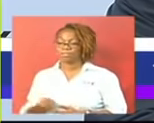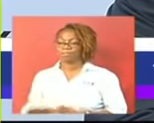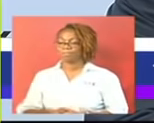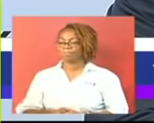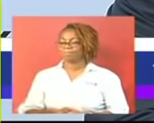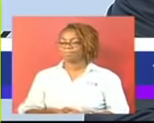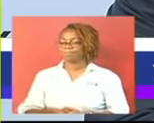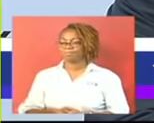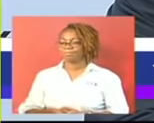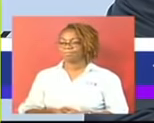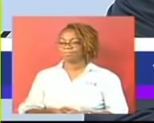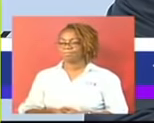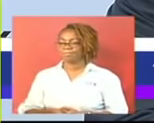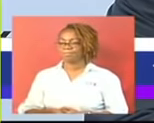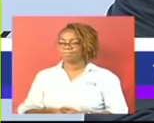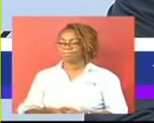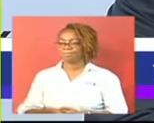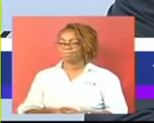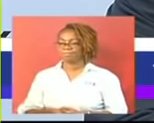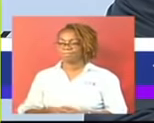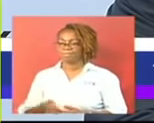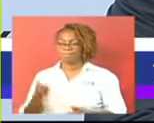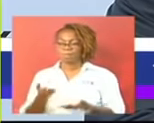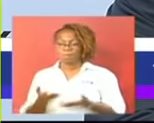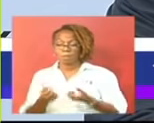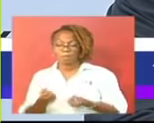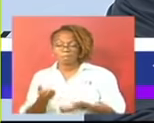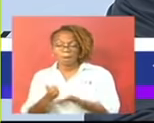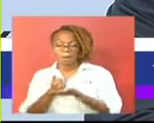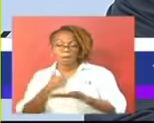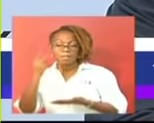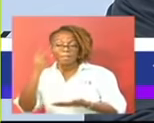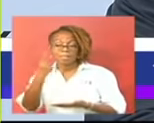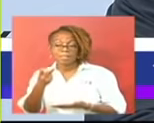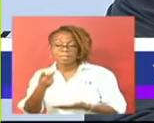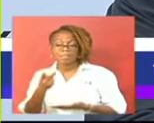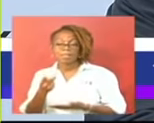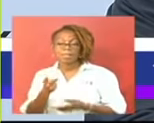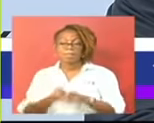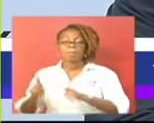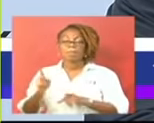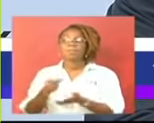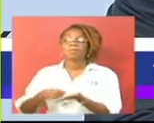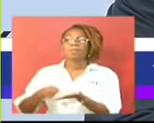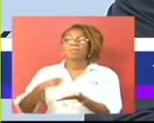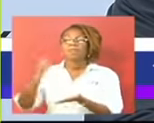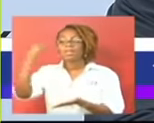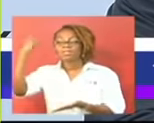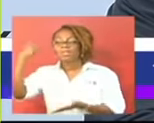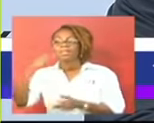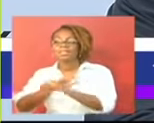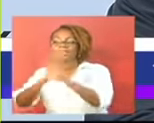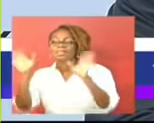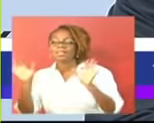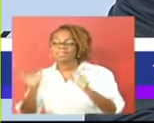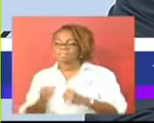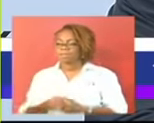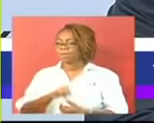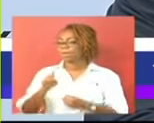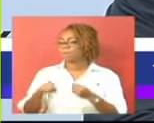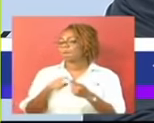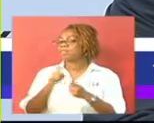we're doing and communicating that may not be coming out that clearly. When we speak about the public health measures, when